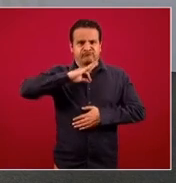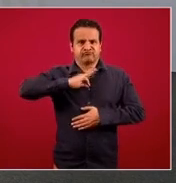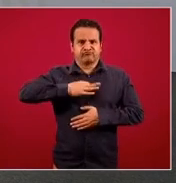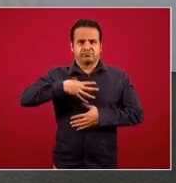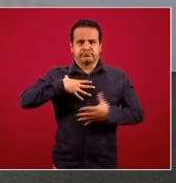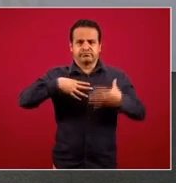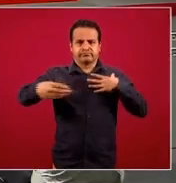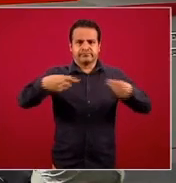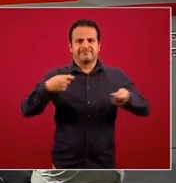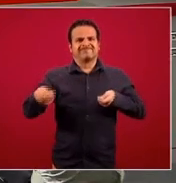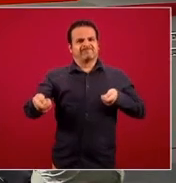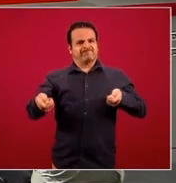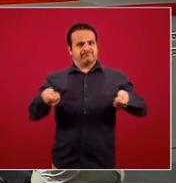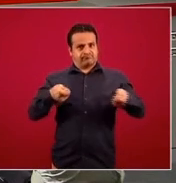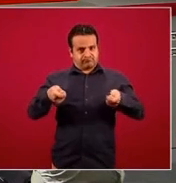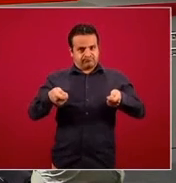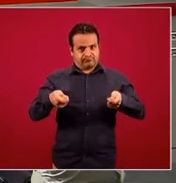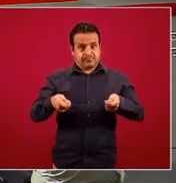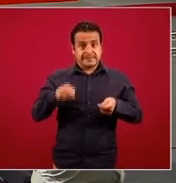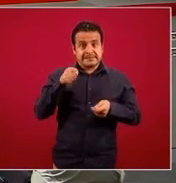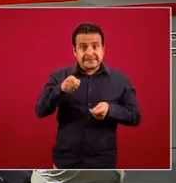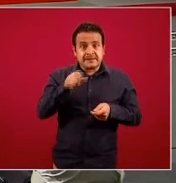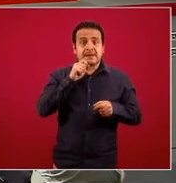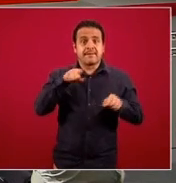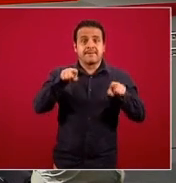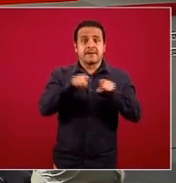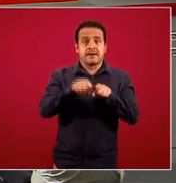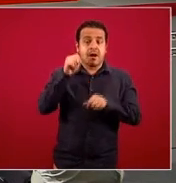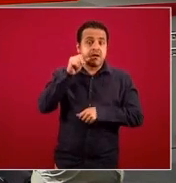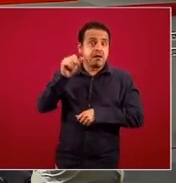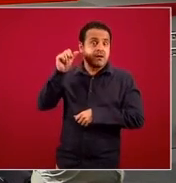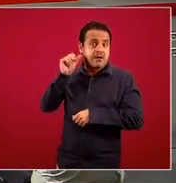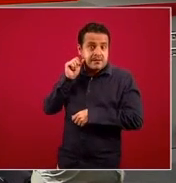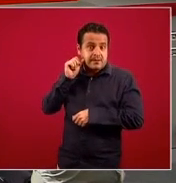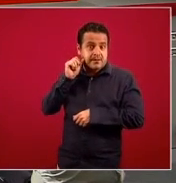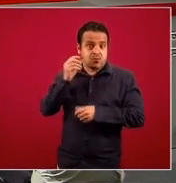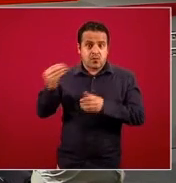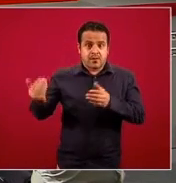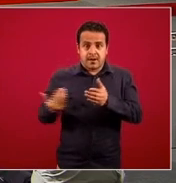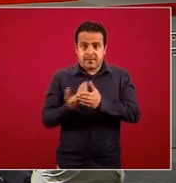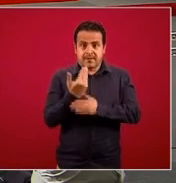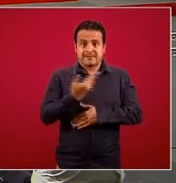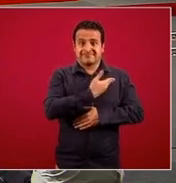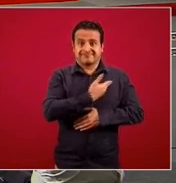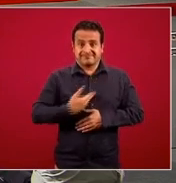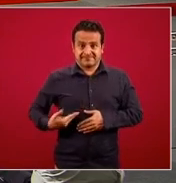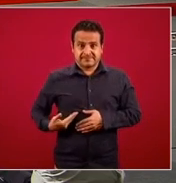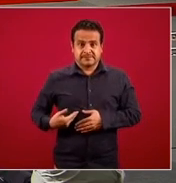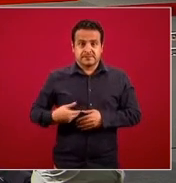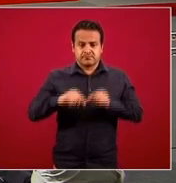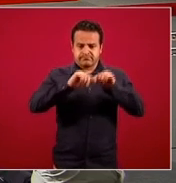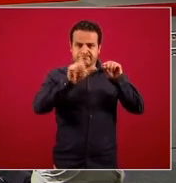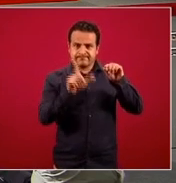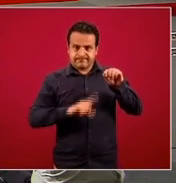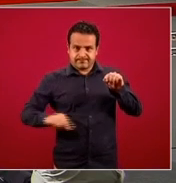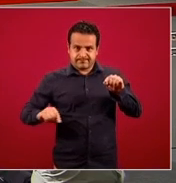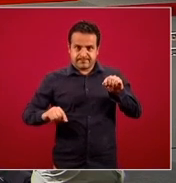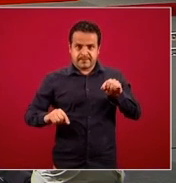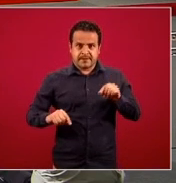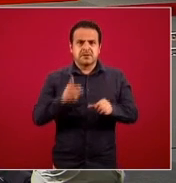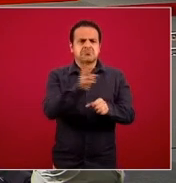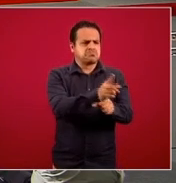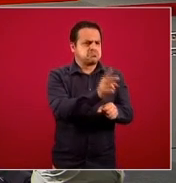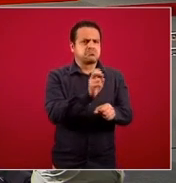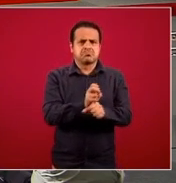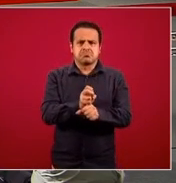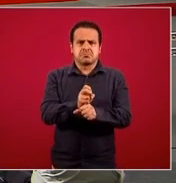elements regarding the control of this pandemic. And just as the President stated yesterday, and